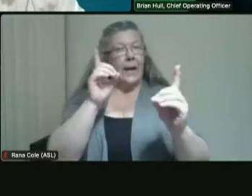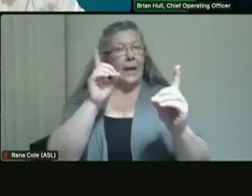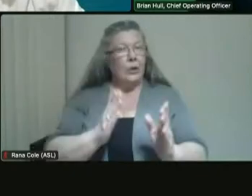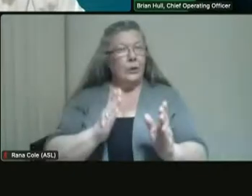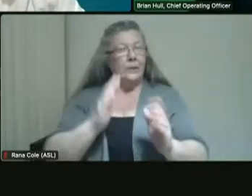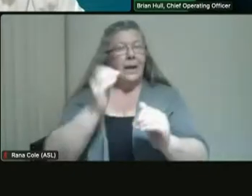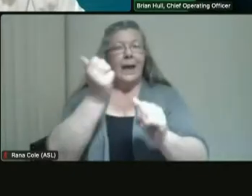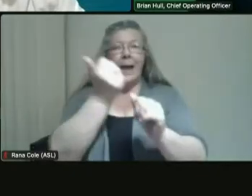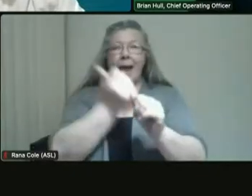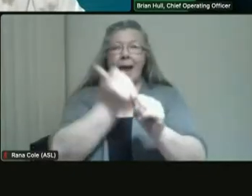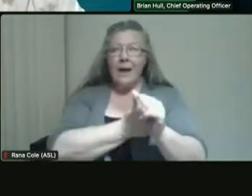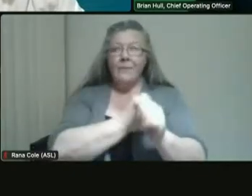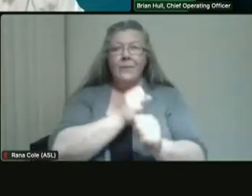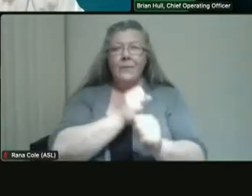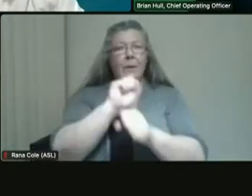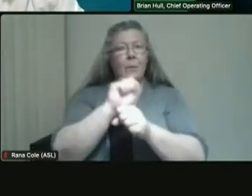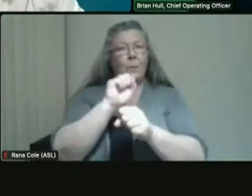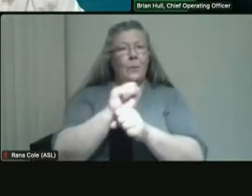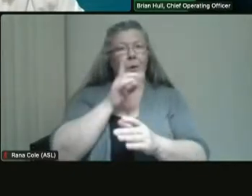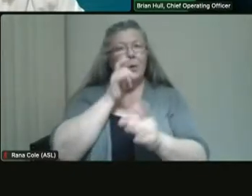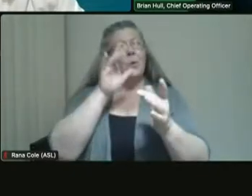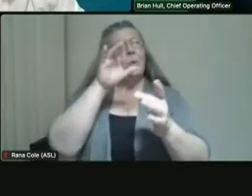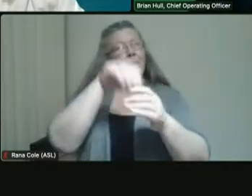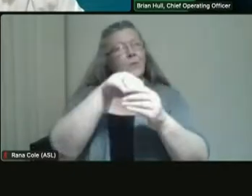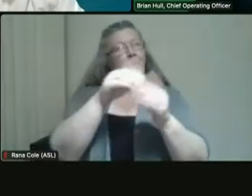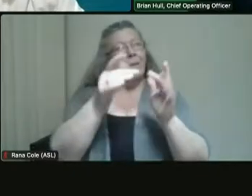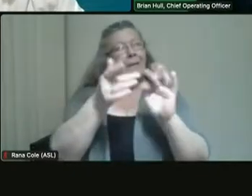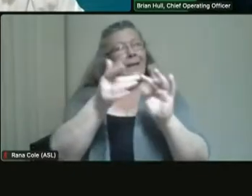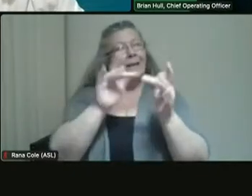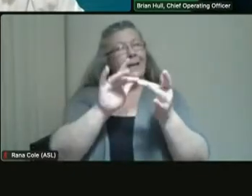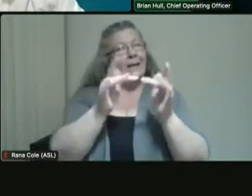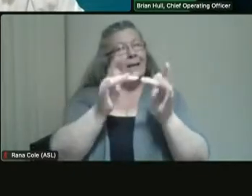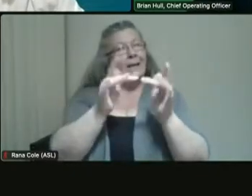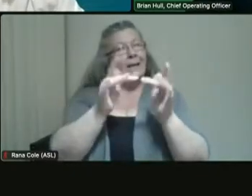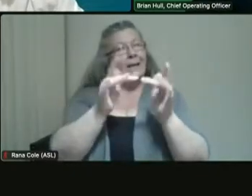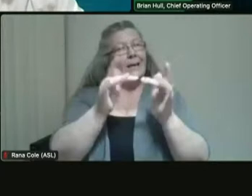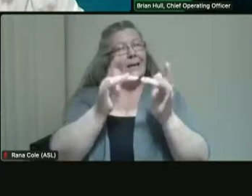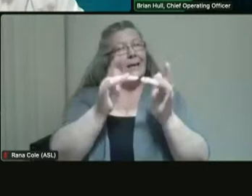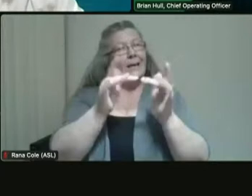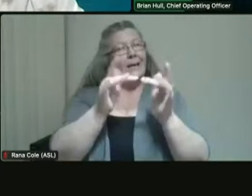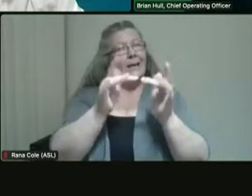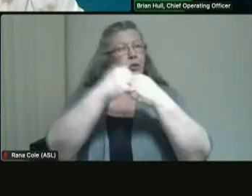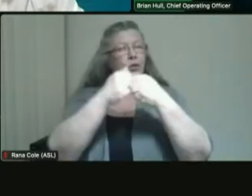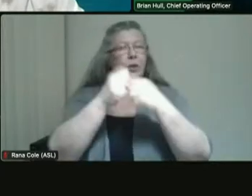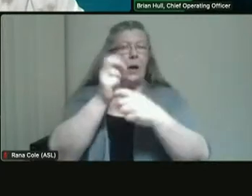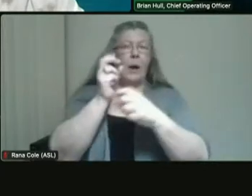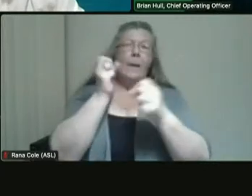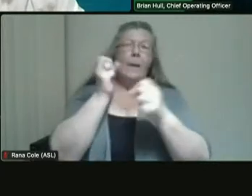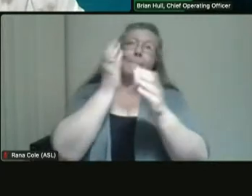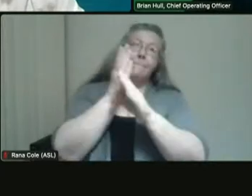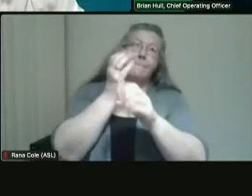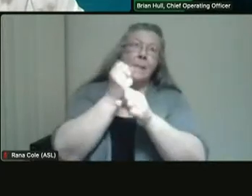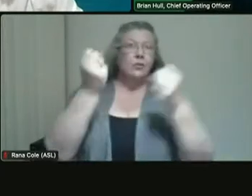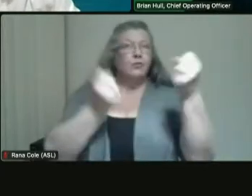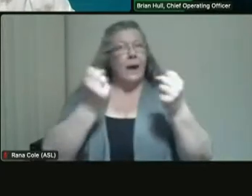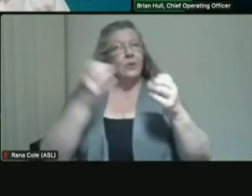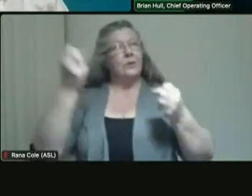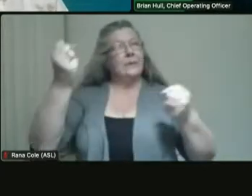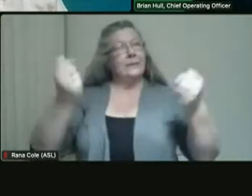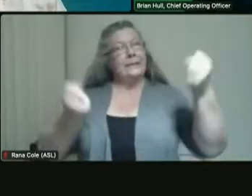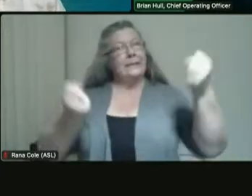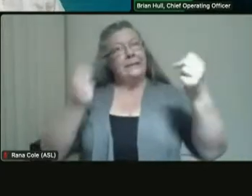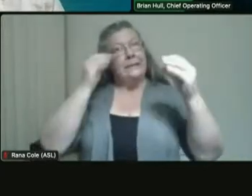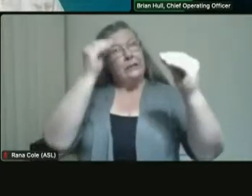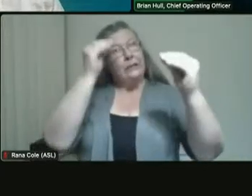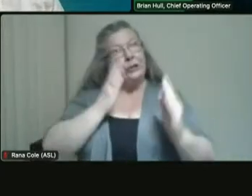our students are important. Tonight, we've talked about our bus drivers, our paraeducators, our teachers, our food service workers, our principals.